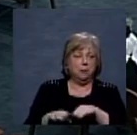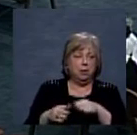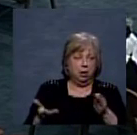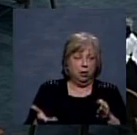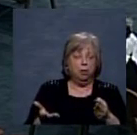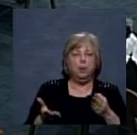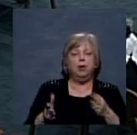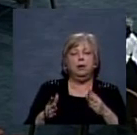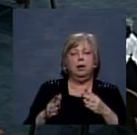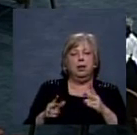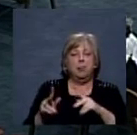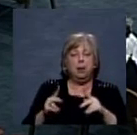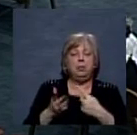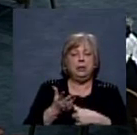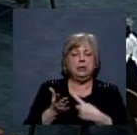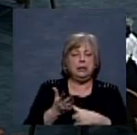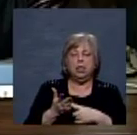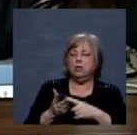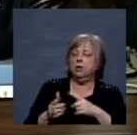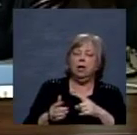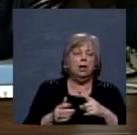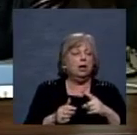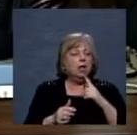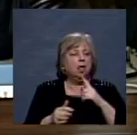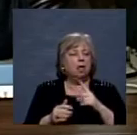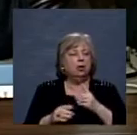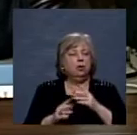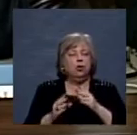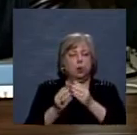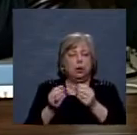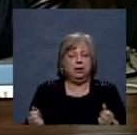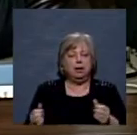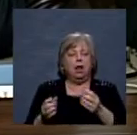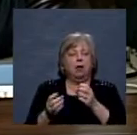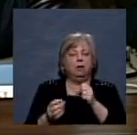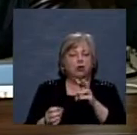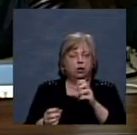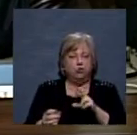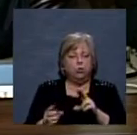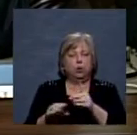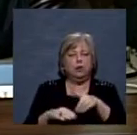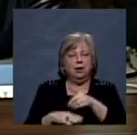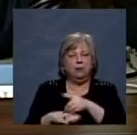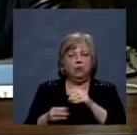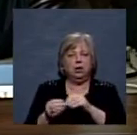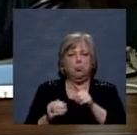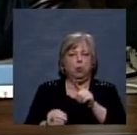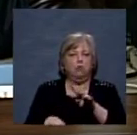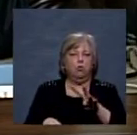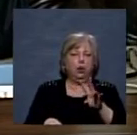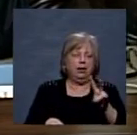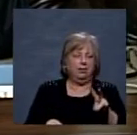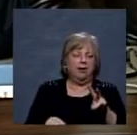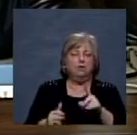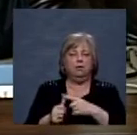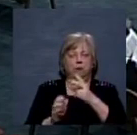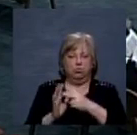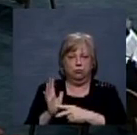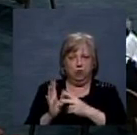first reading, please. An ordinance to dissolve sewer improvement district number 147 of Little Rock, Arkansas, and for the purposes, first